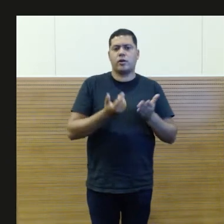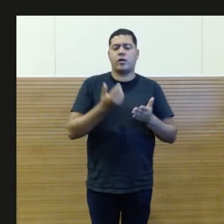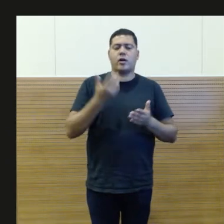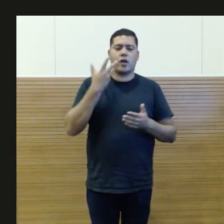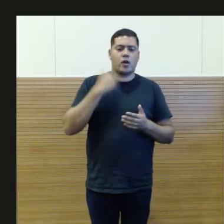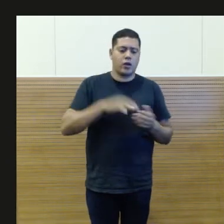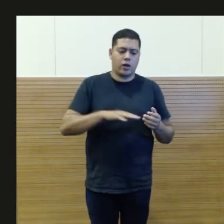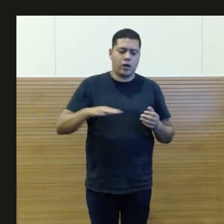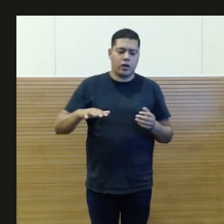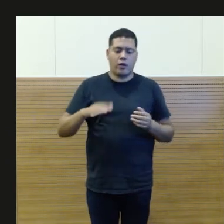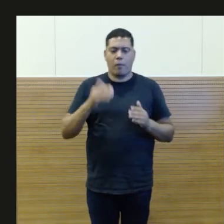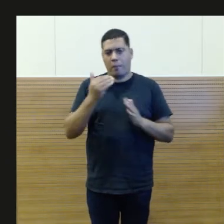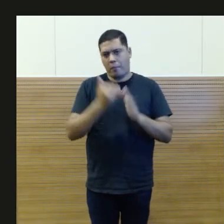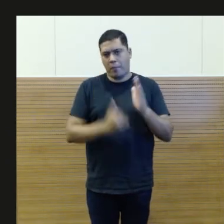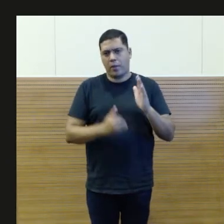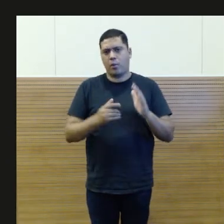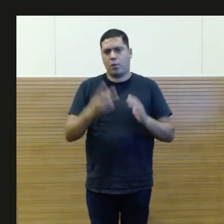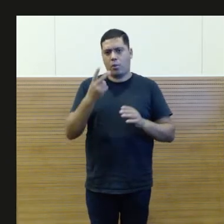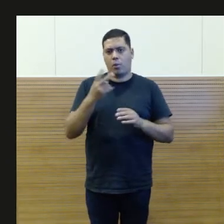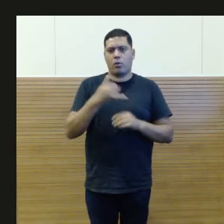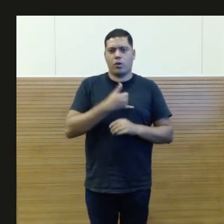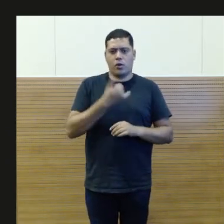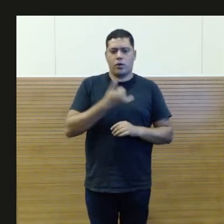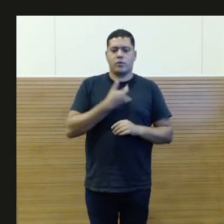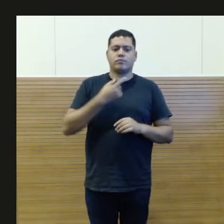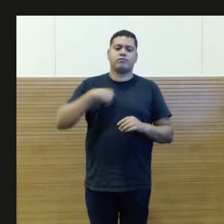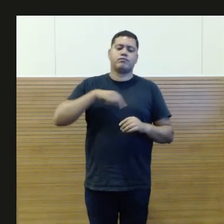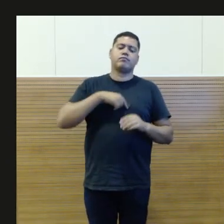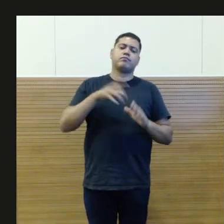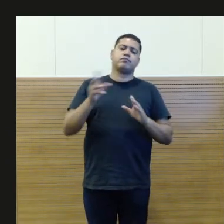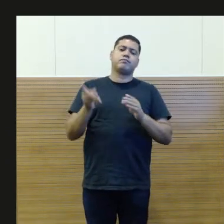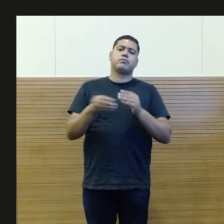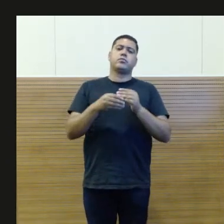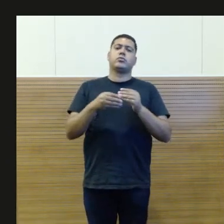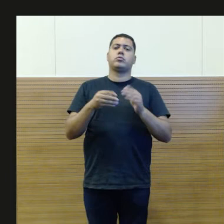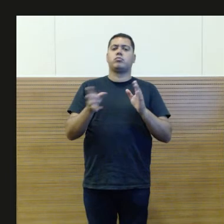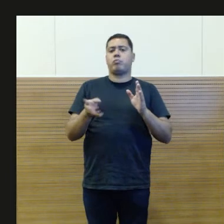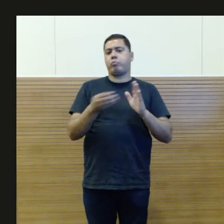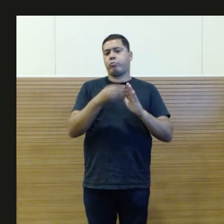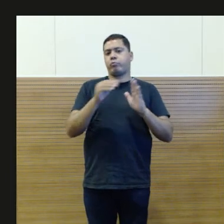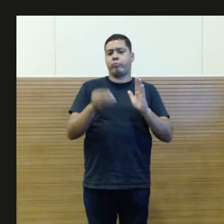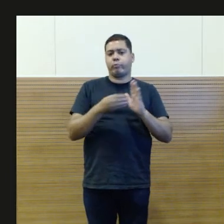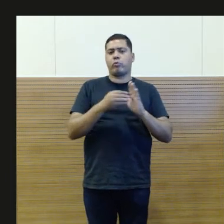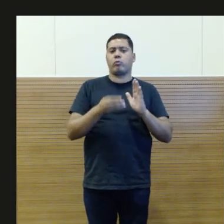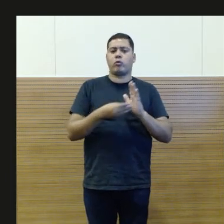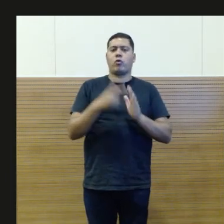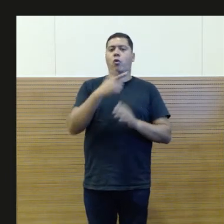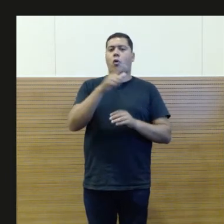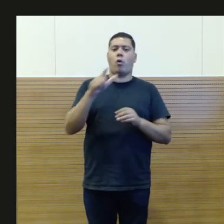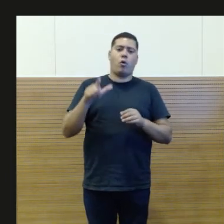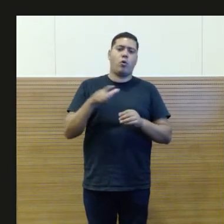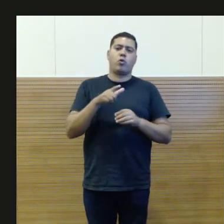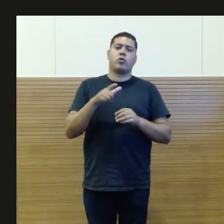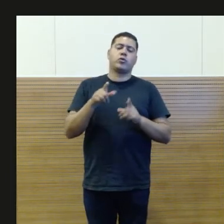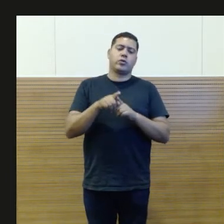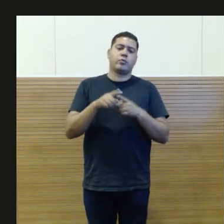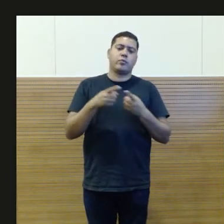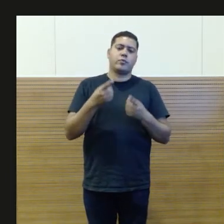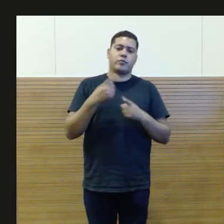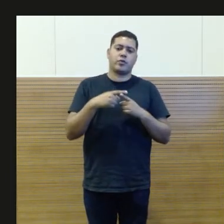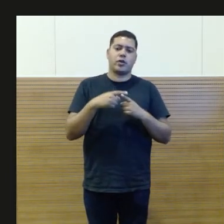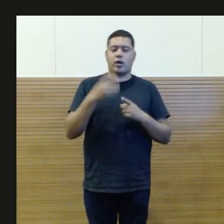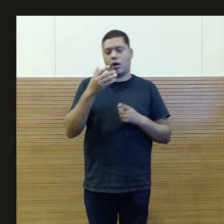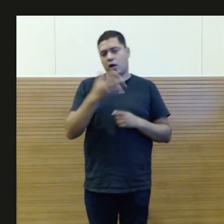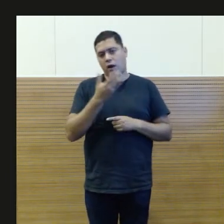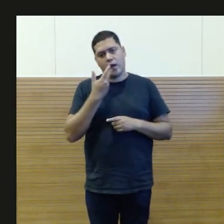We developed a test, which is how are you being fed?